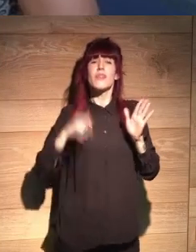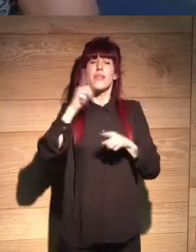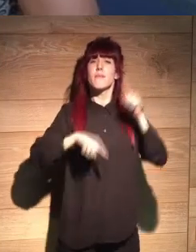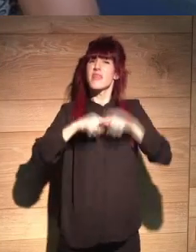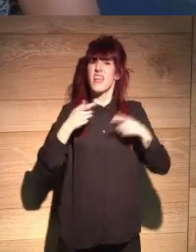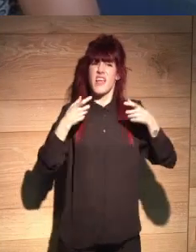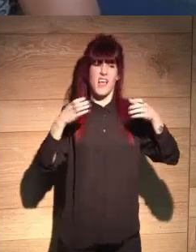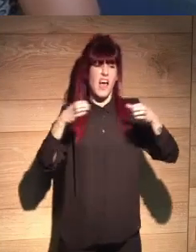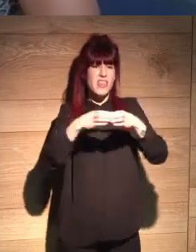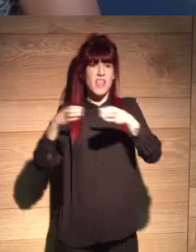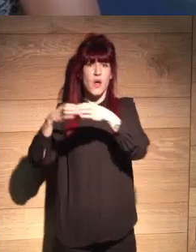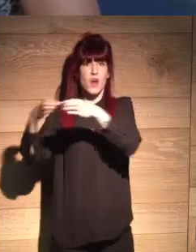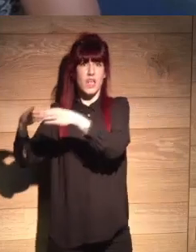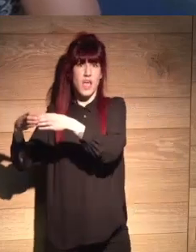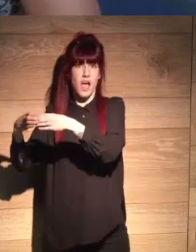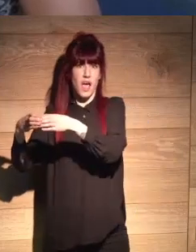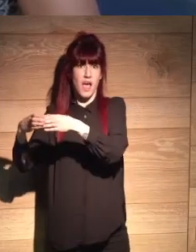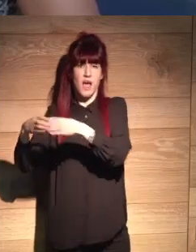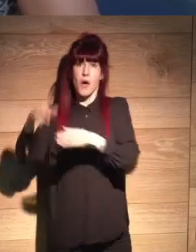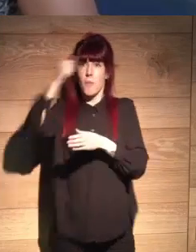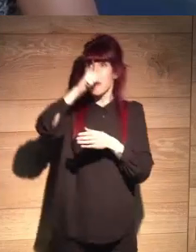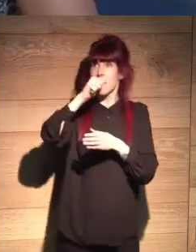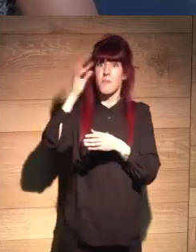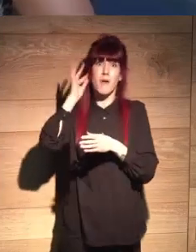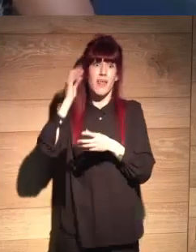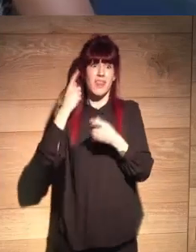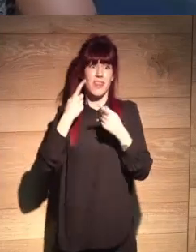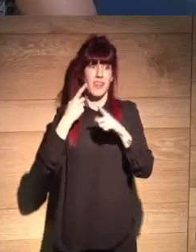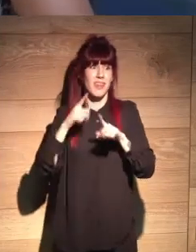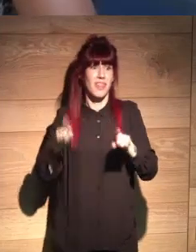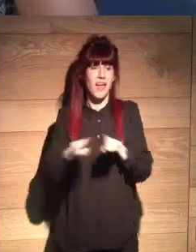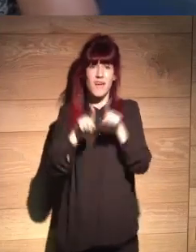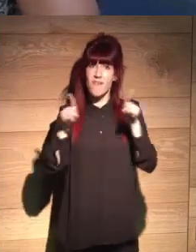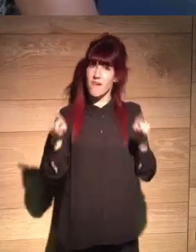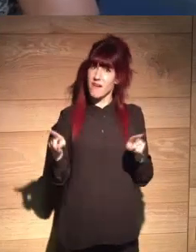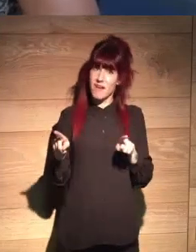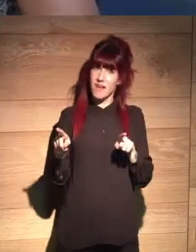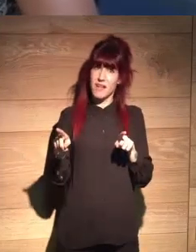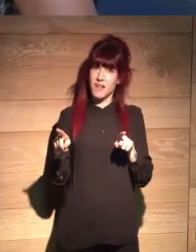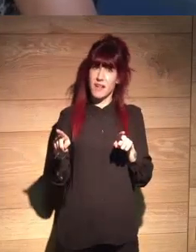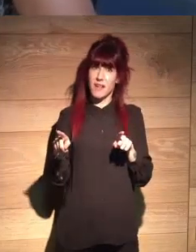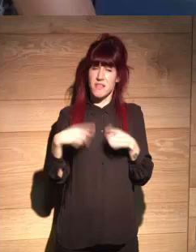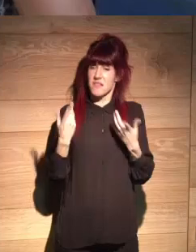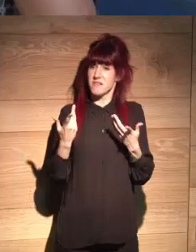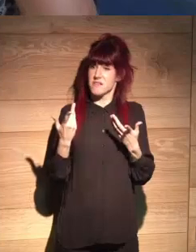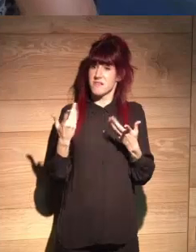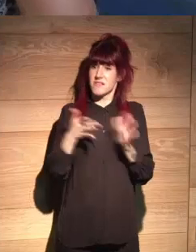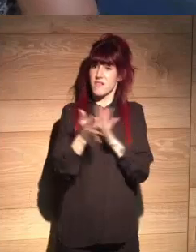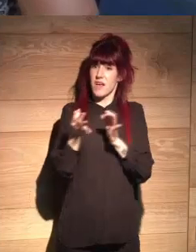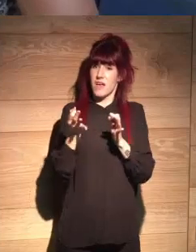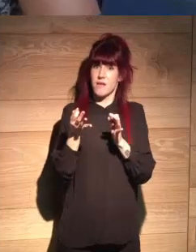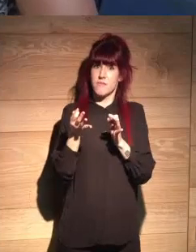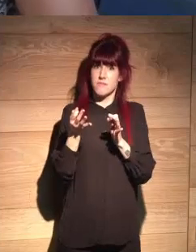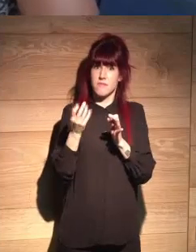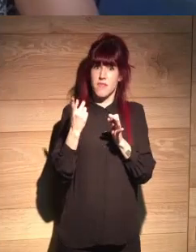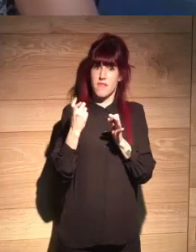is according to different categories. Nobody is asking if it's a man or a woman. So